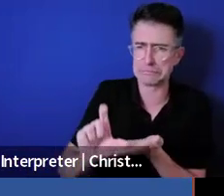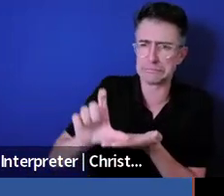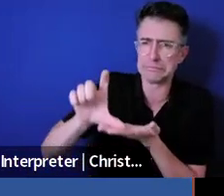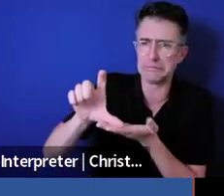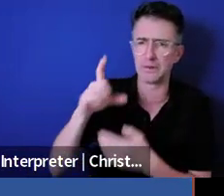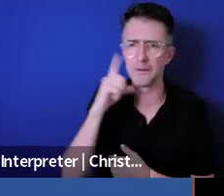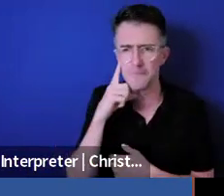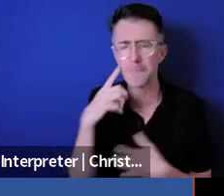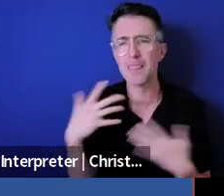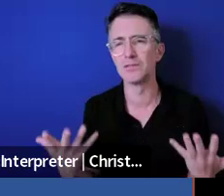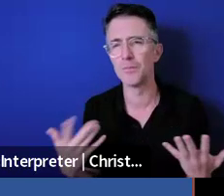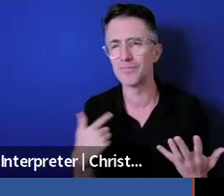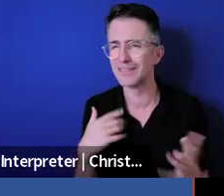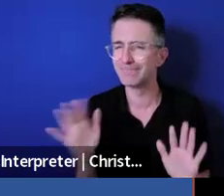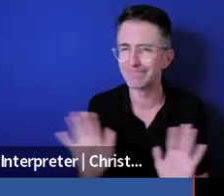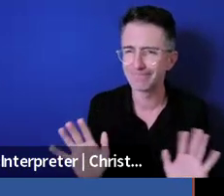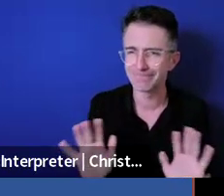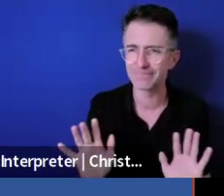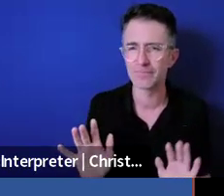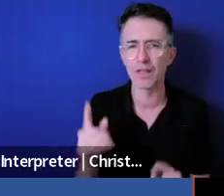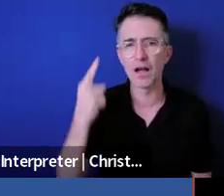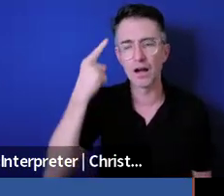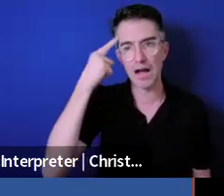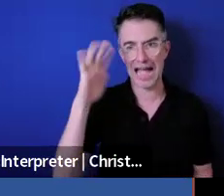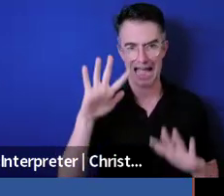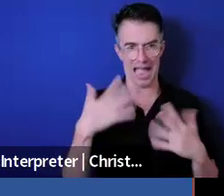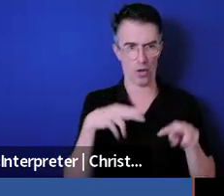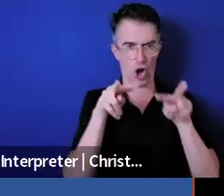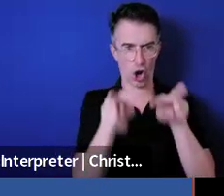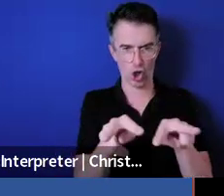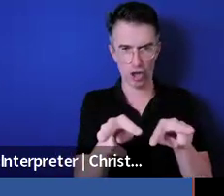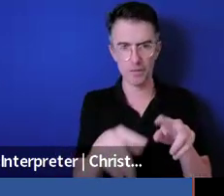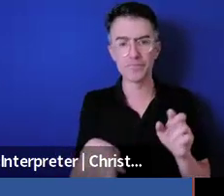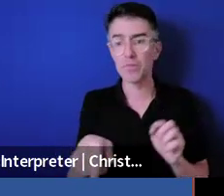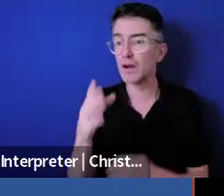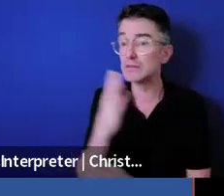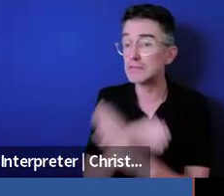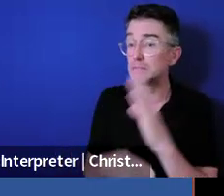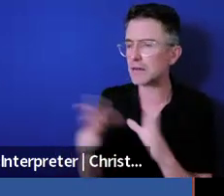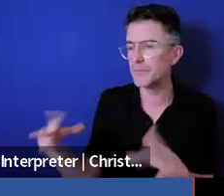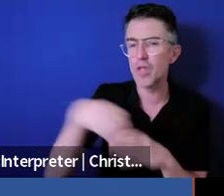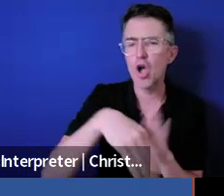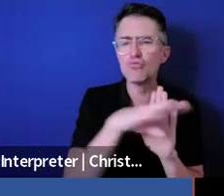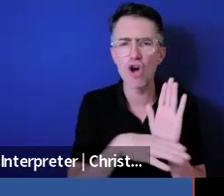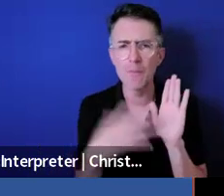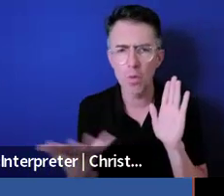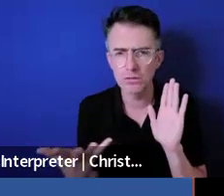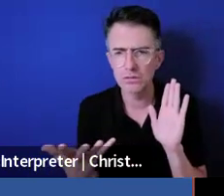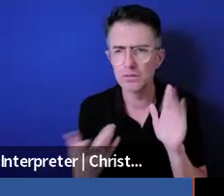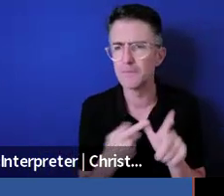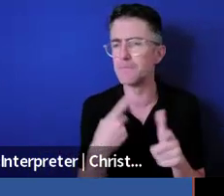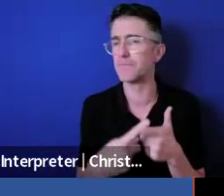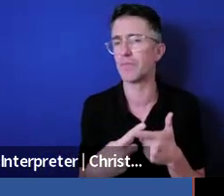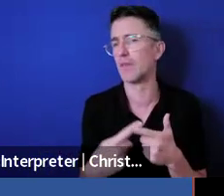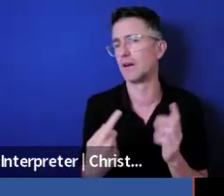of disability-specific social protection support, more between 2 to 6% of the population. It could